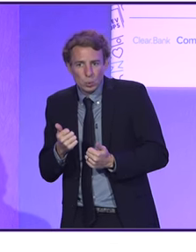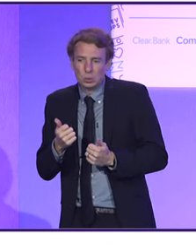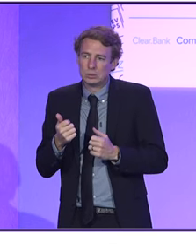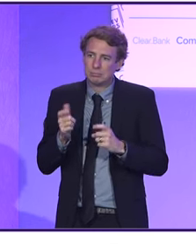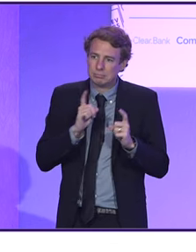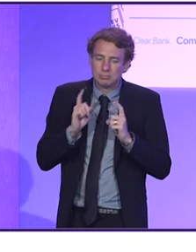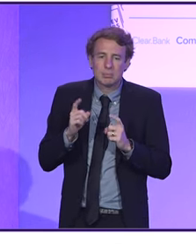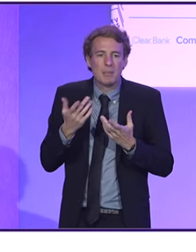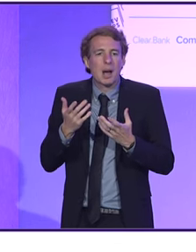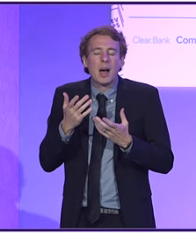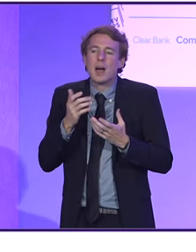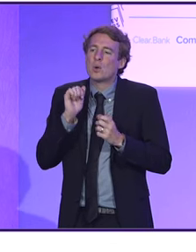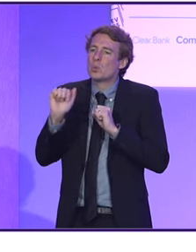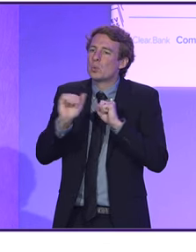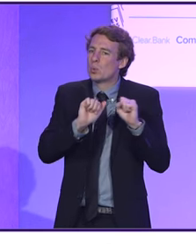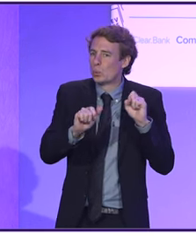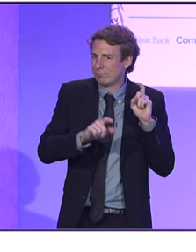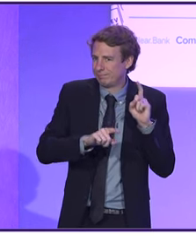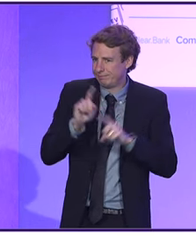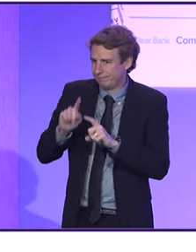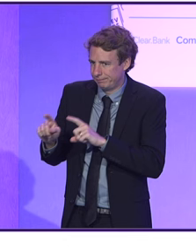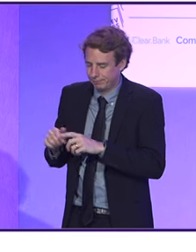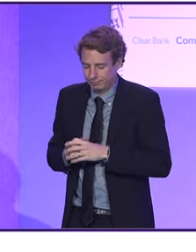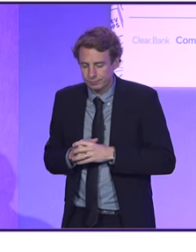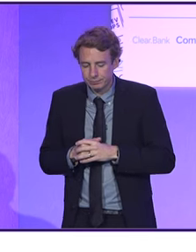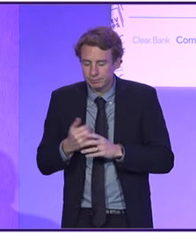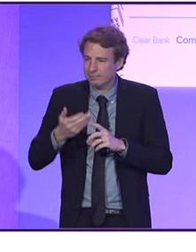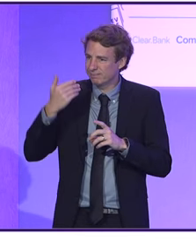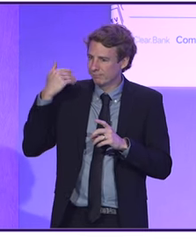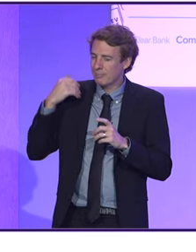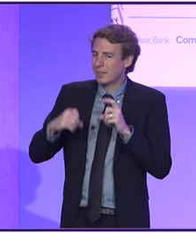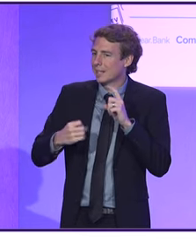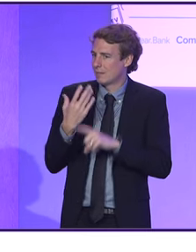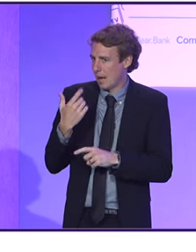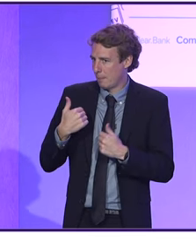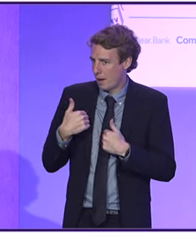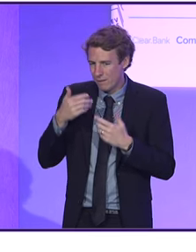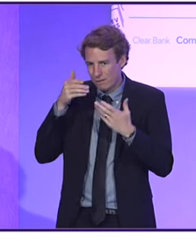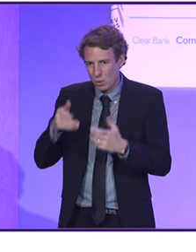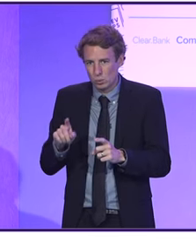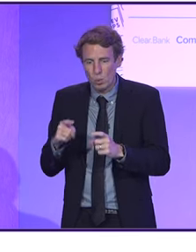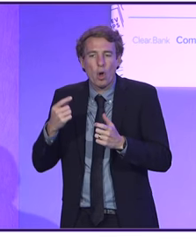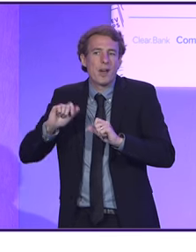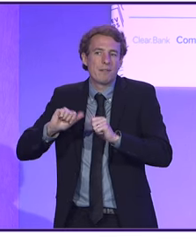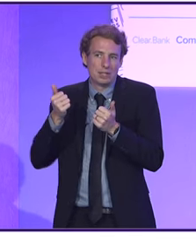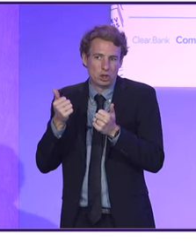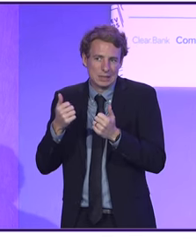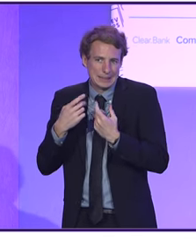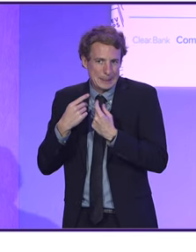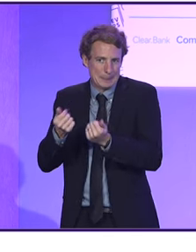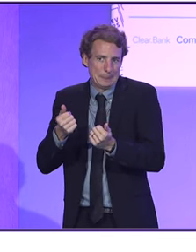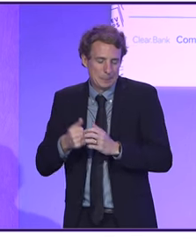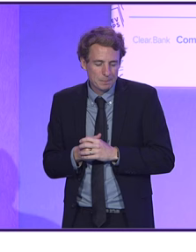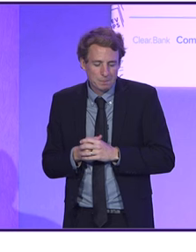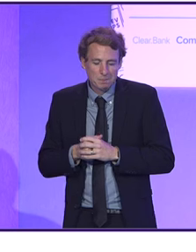mileage may vary, obviously. So when I was a developer, I was very focused on efficiency, not through any like greater good or anything. I was